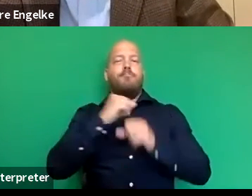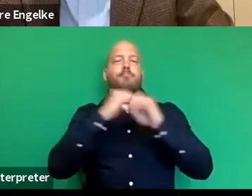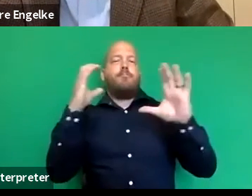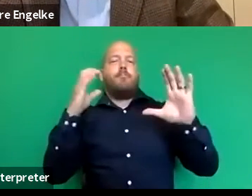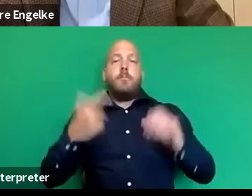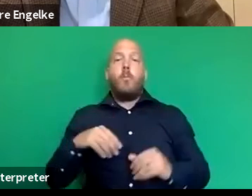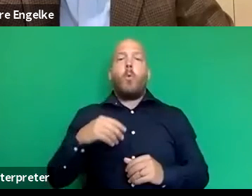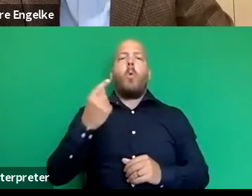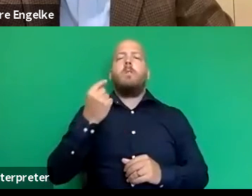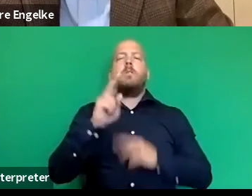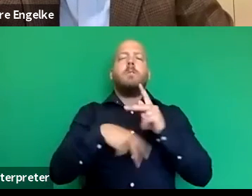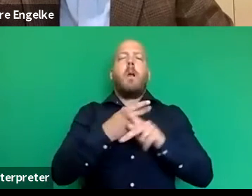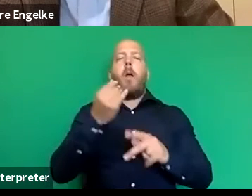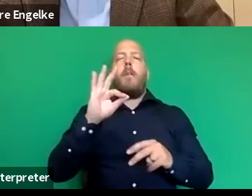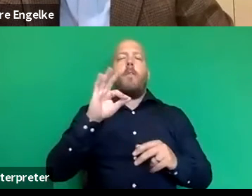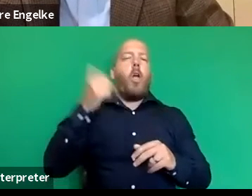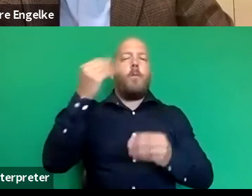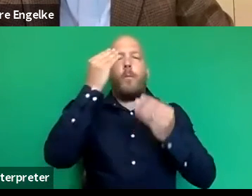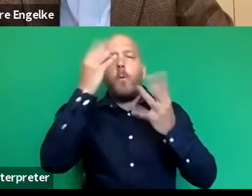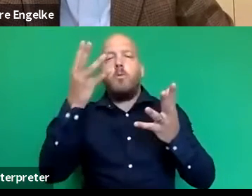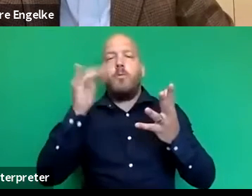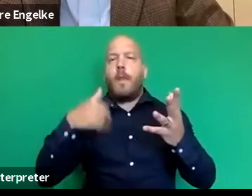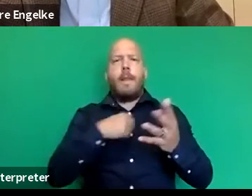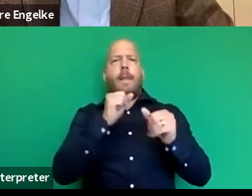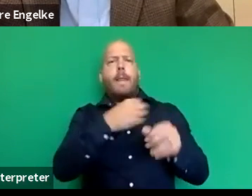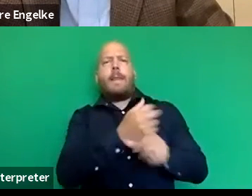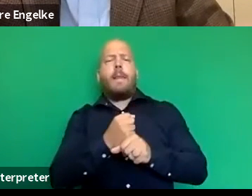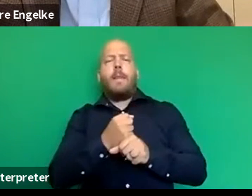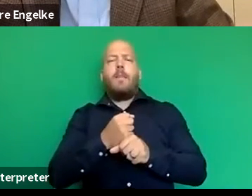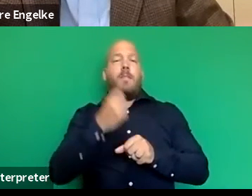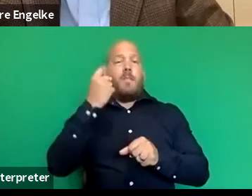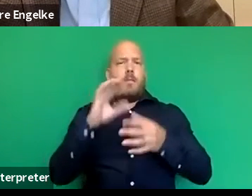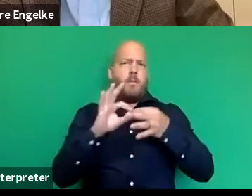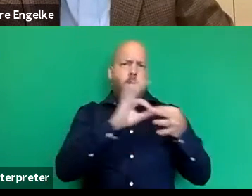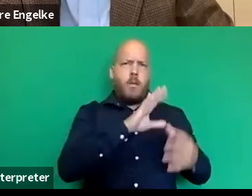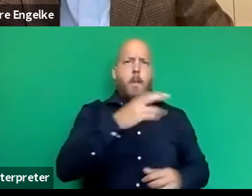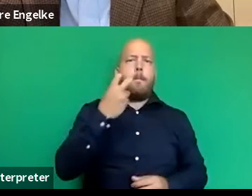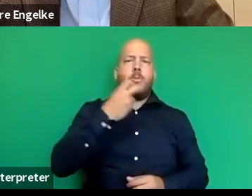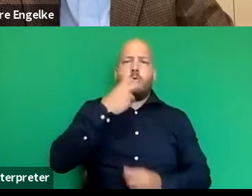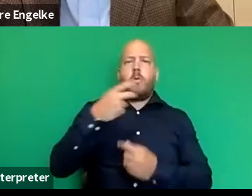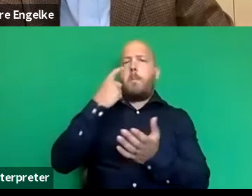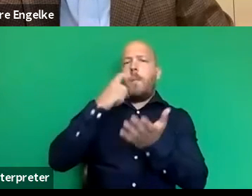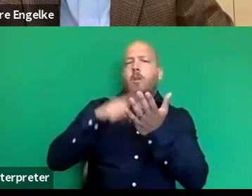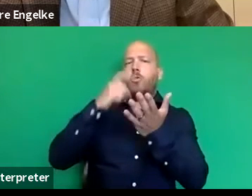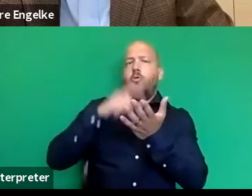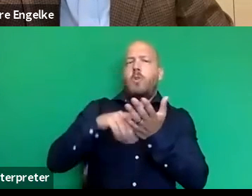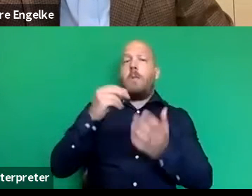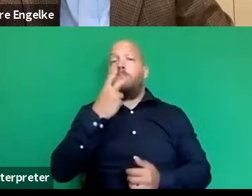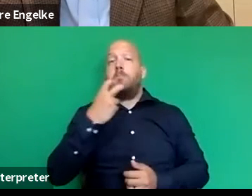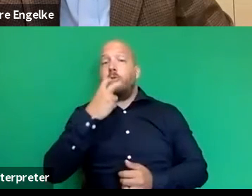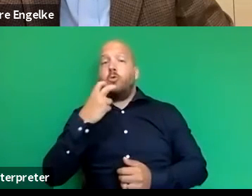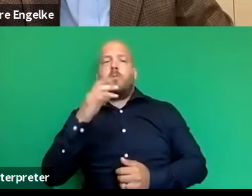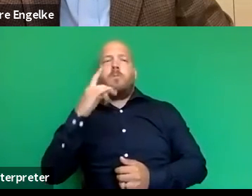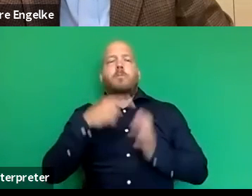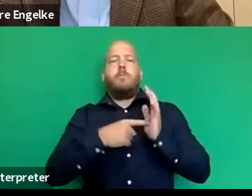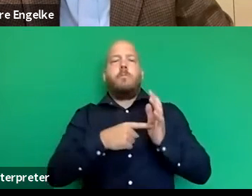that we can get from speech patterns and speech. Like, you know, somebody being sarcastic. And certainly